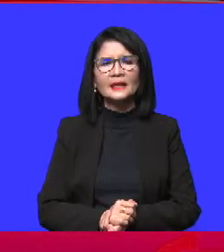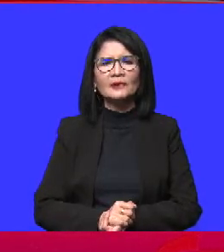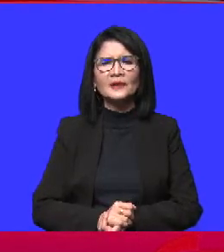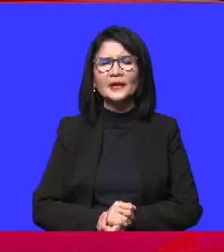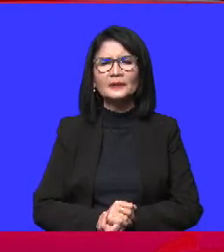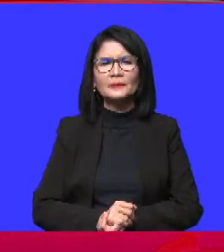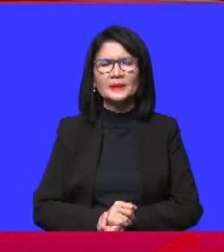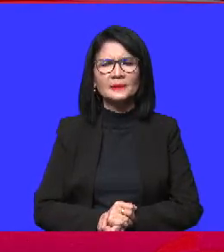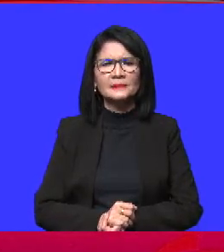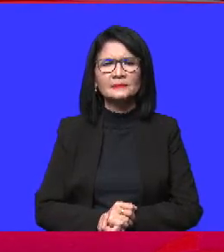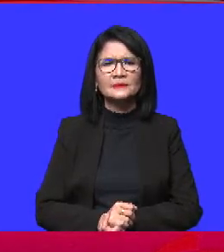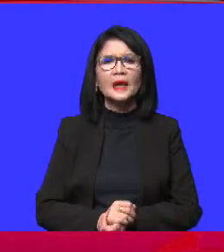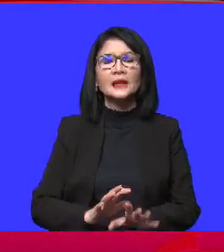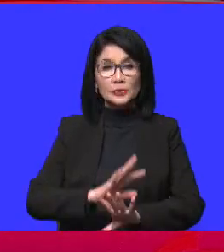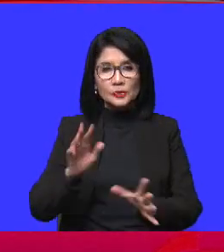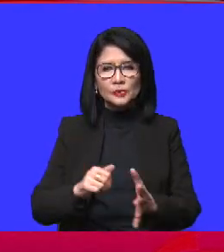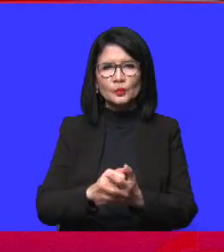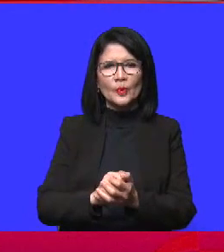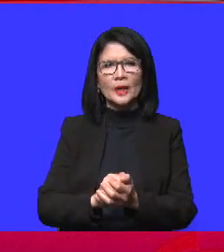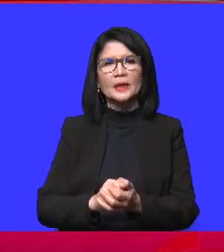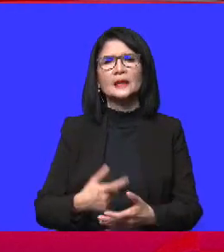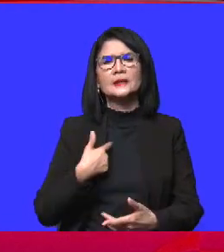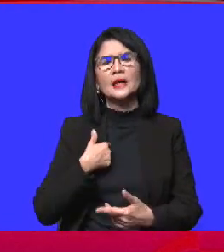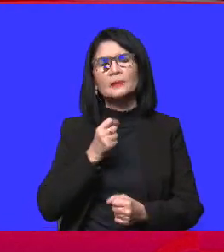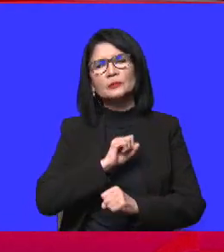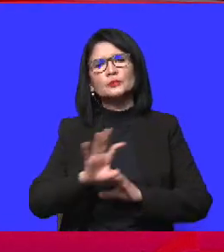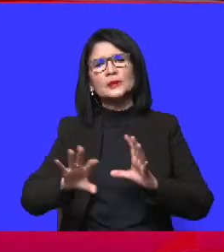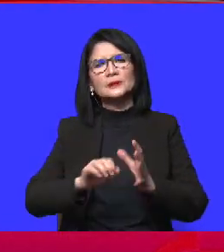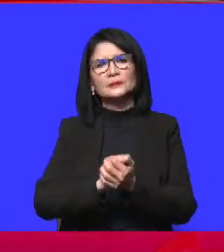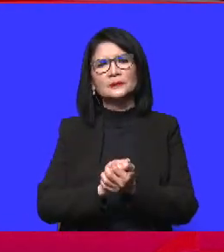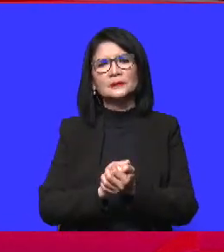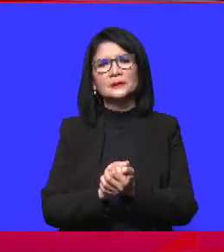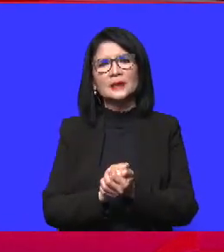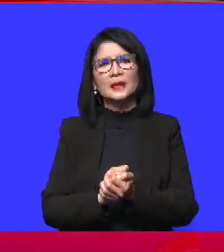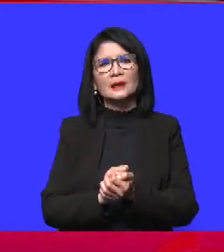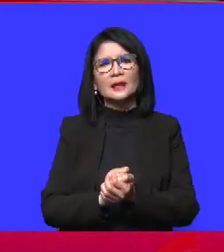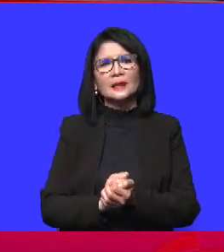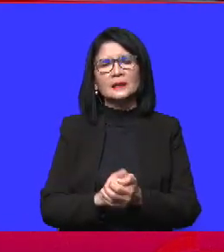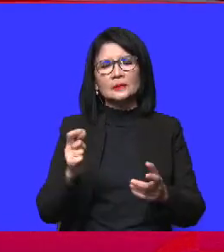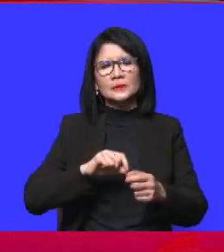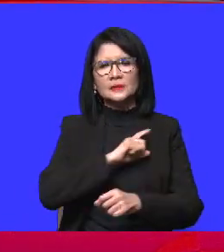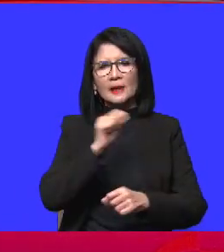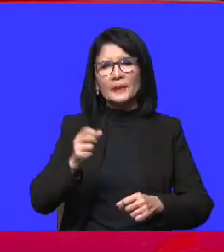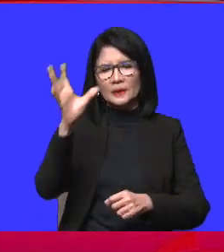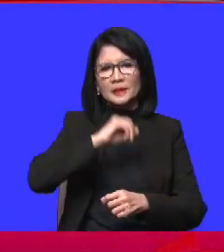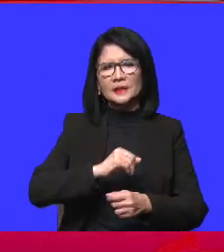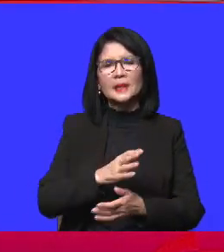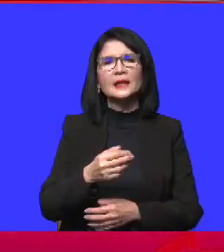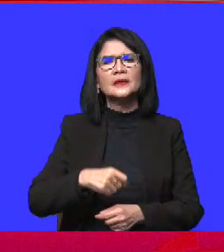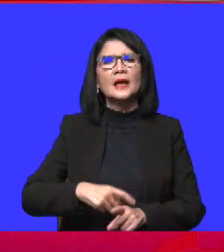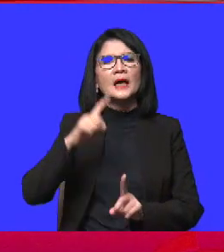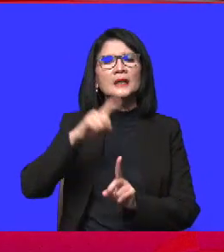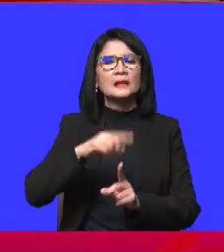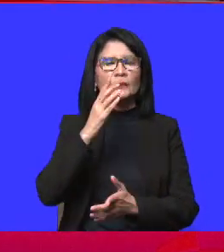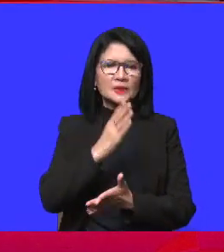Russia's war impacts us all, no matter where we live, from Europe to Africa or the Middle East. And the